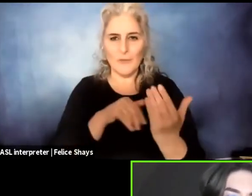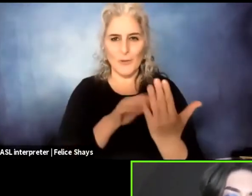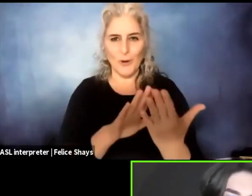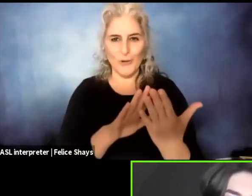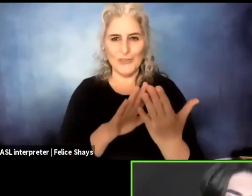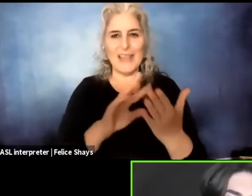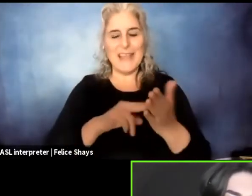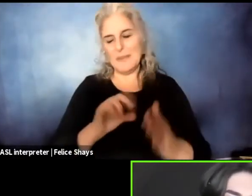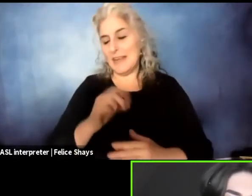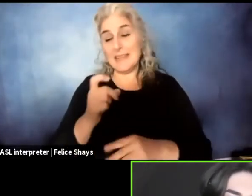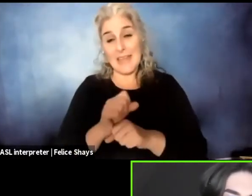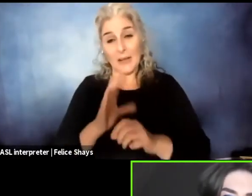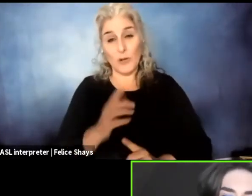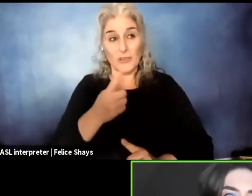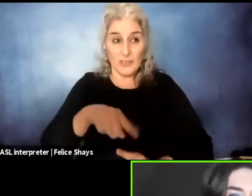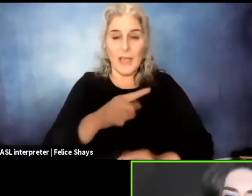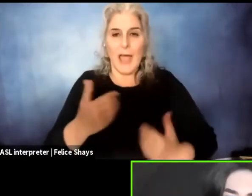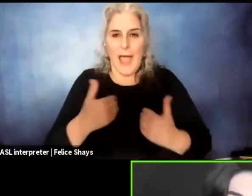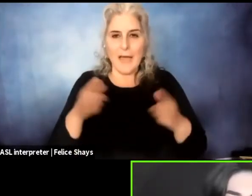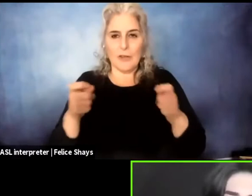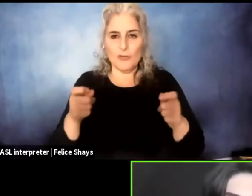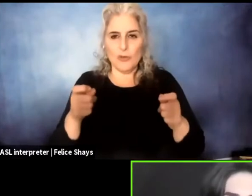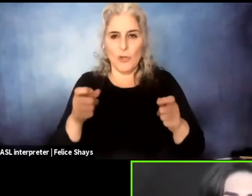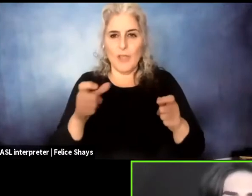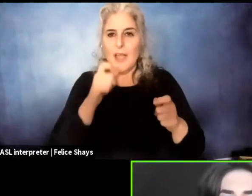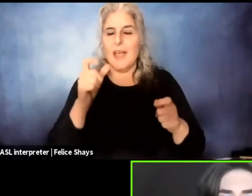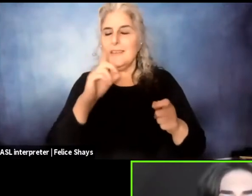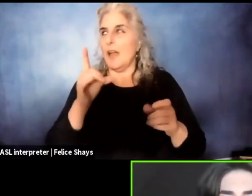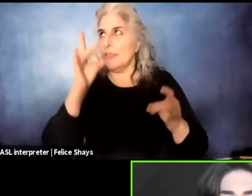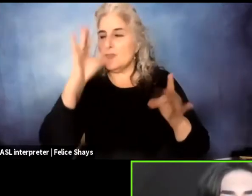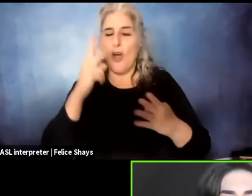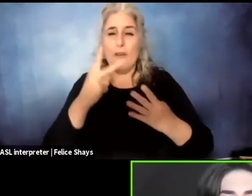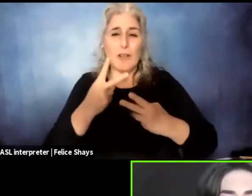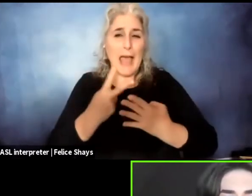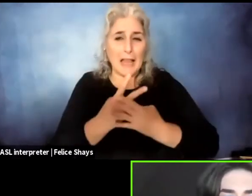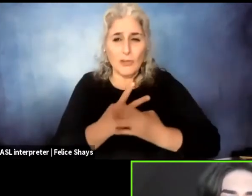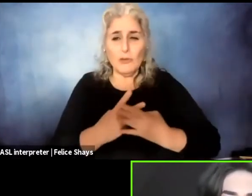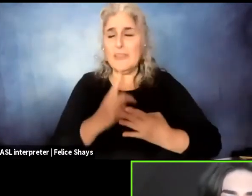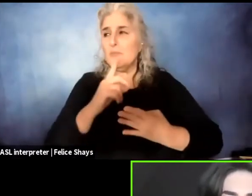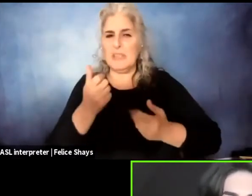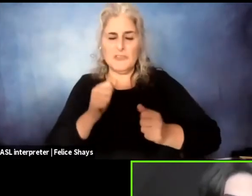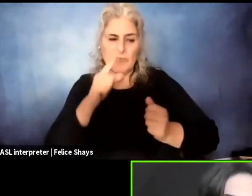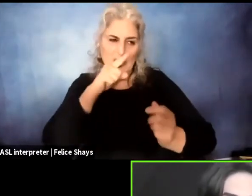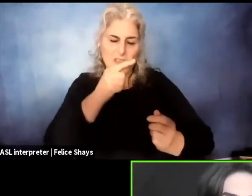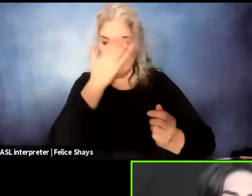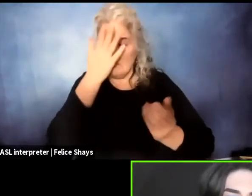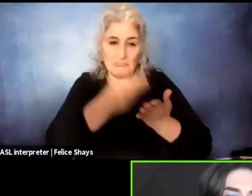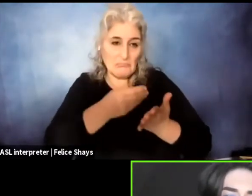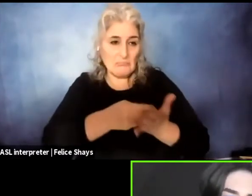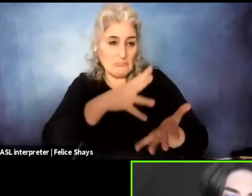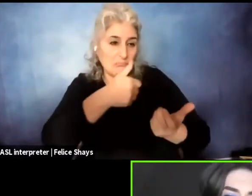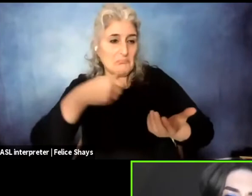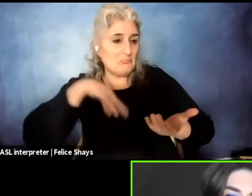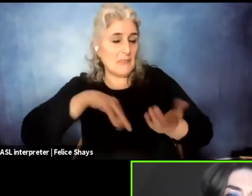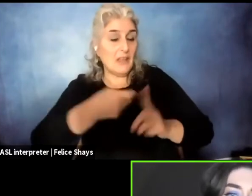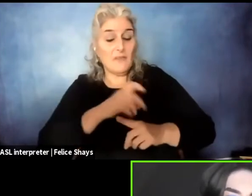sex workers have control and not this hostile algorithm that's really about making money from people, like sex workers